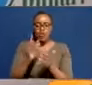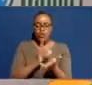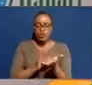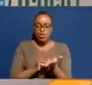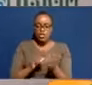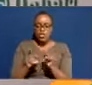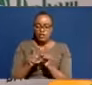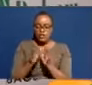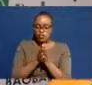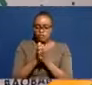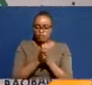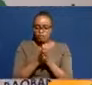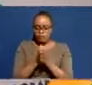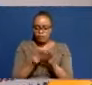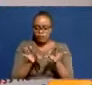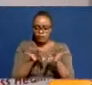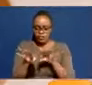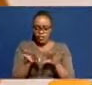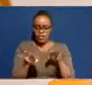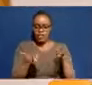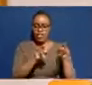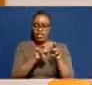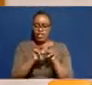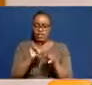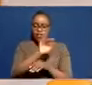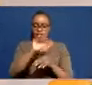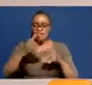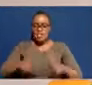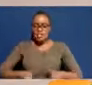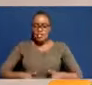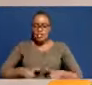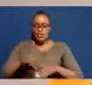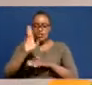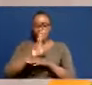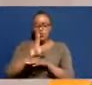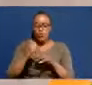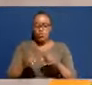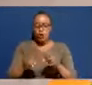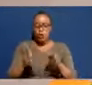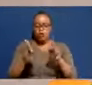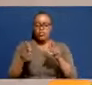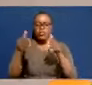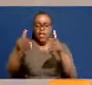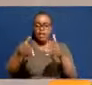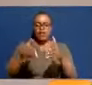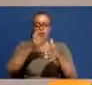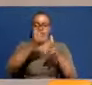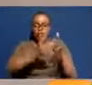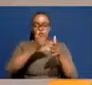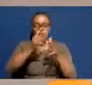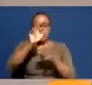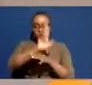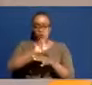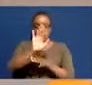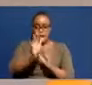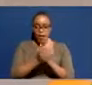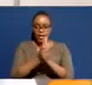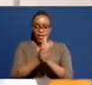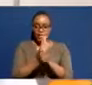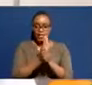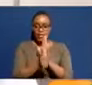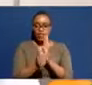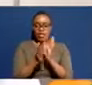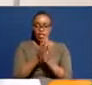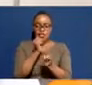looks forward to expanding his venture and urges youth to grab the opportunity available in manufacturing. Make use of their skills,